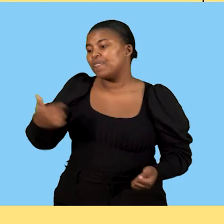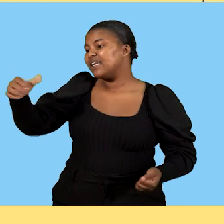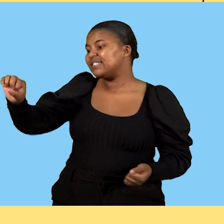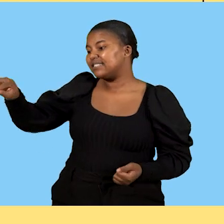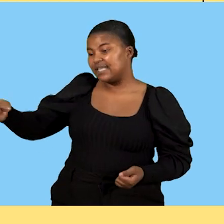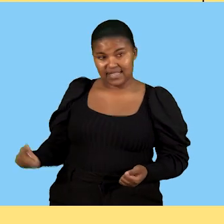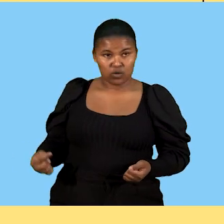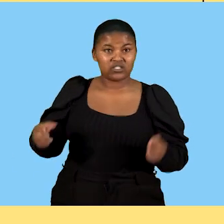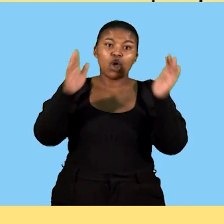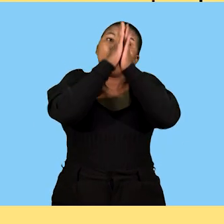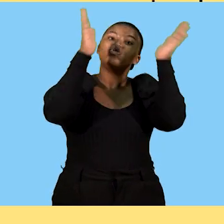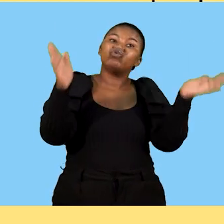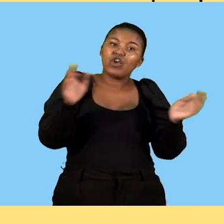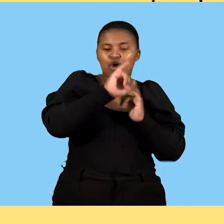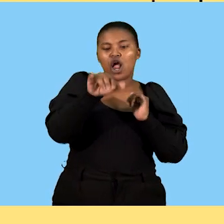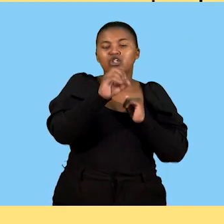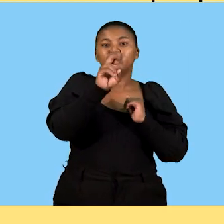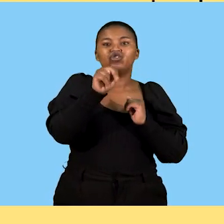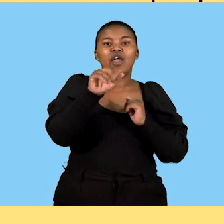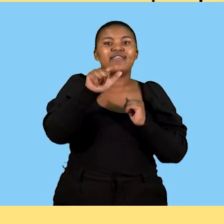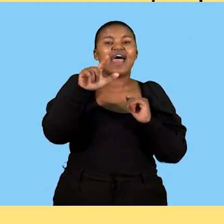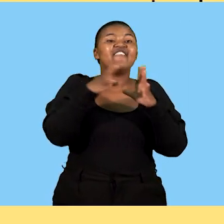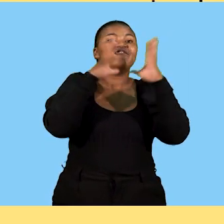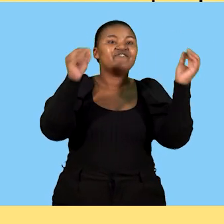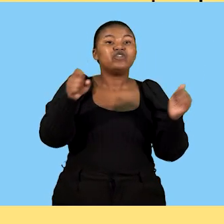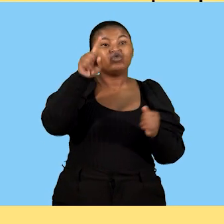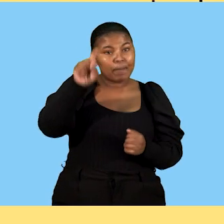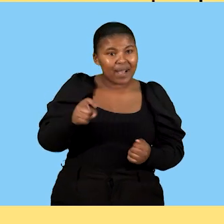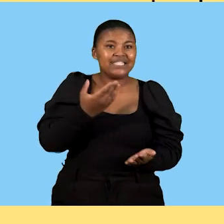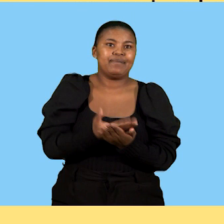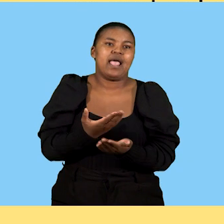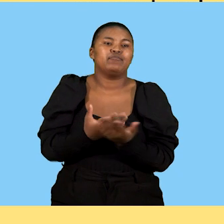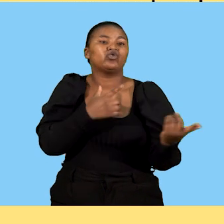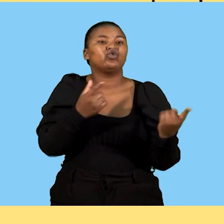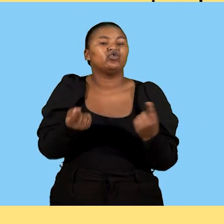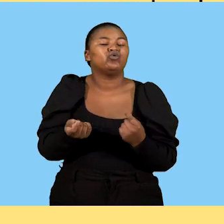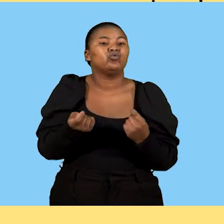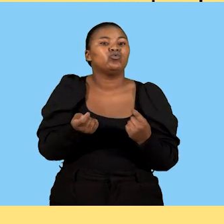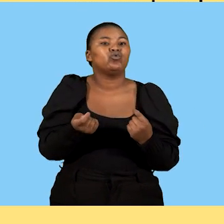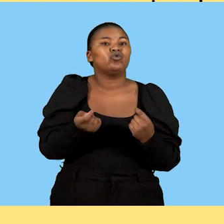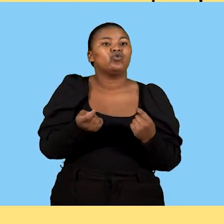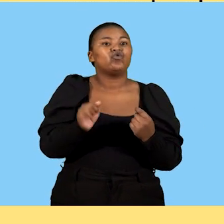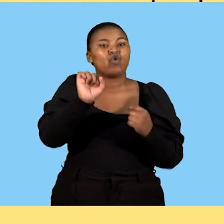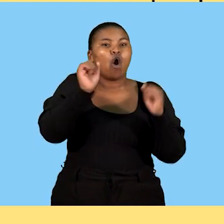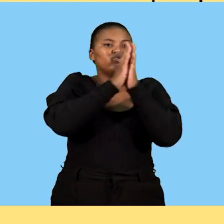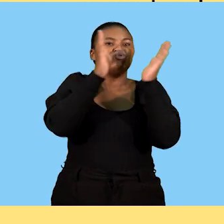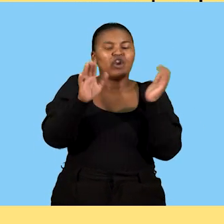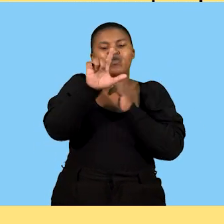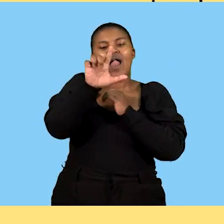done with your general journal, you should then be able to prepare your general